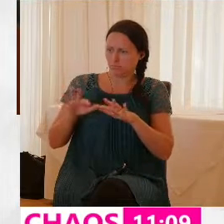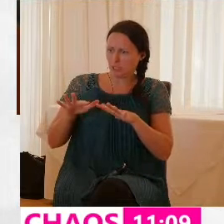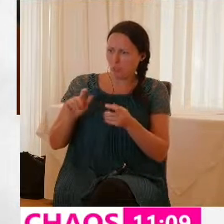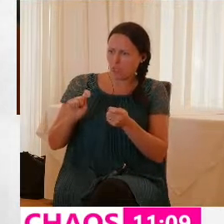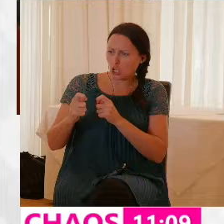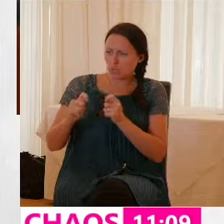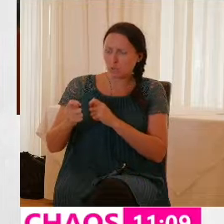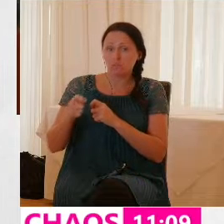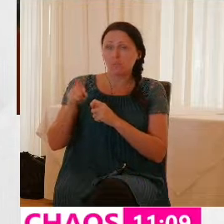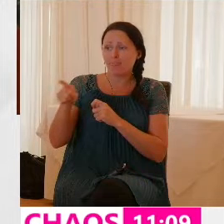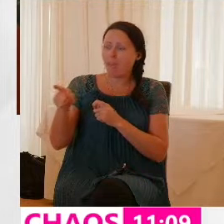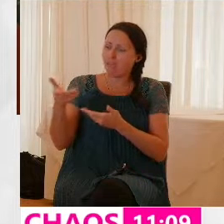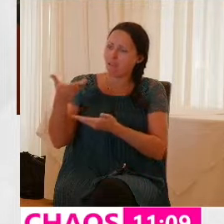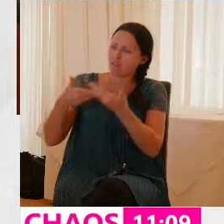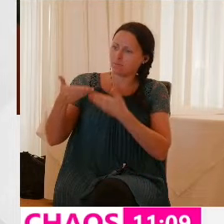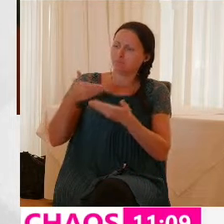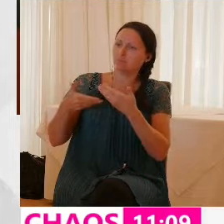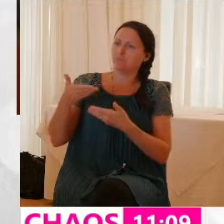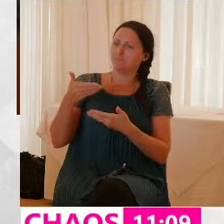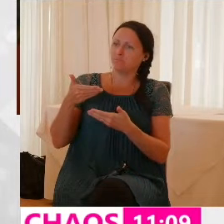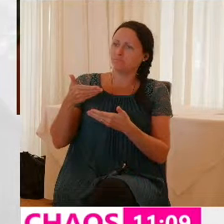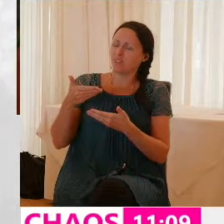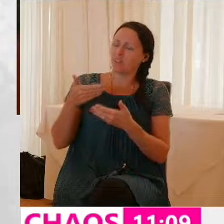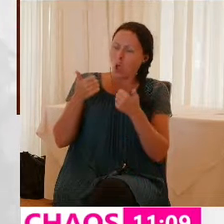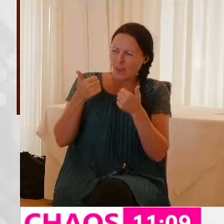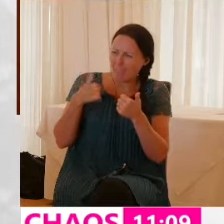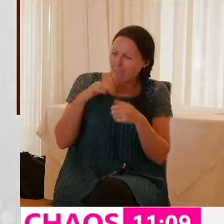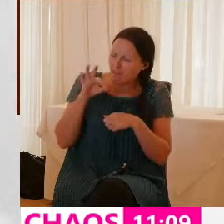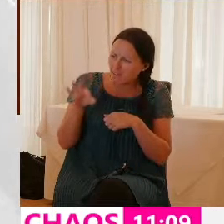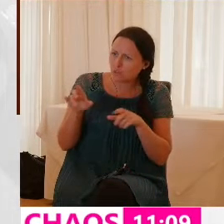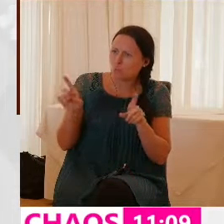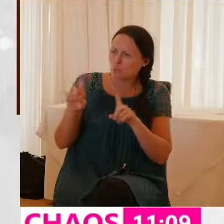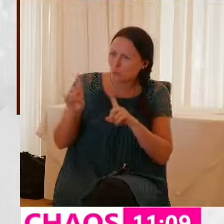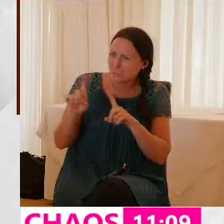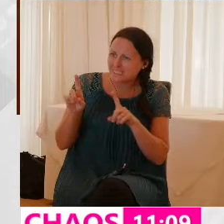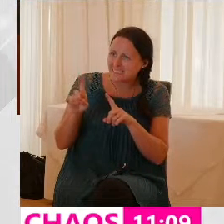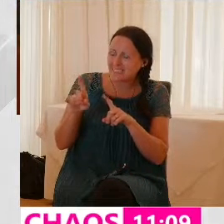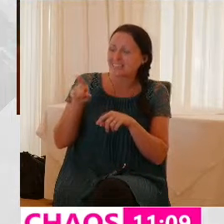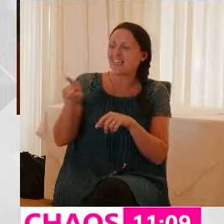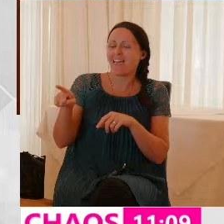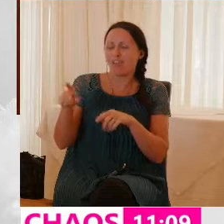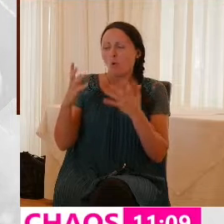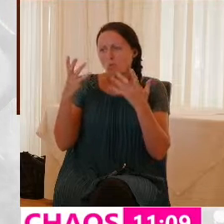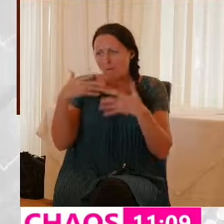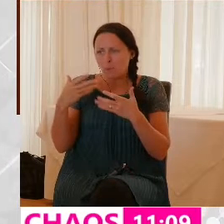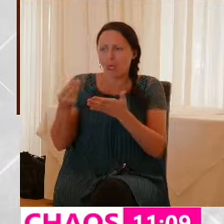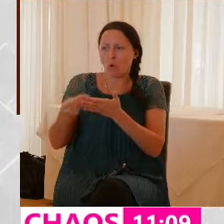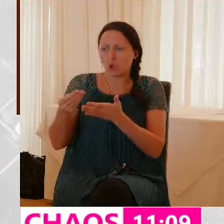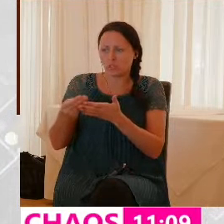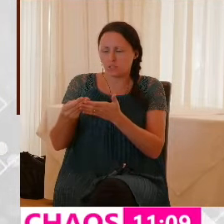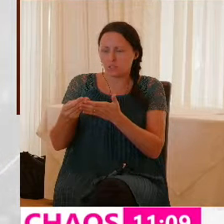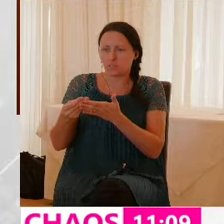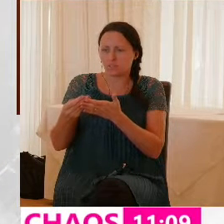that it opened something for me. And I was telling, okay, what is that? They were telling that fear of cost. And I was telling that,